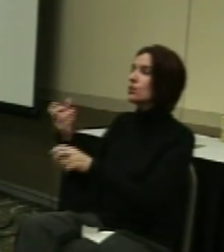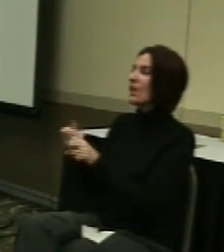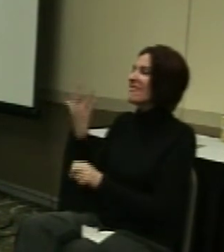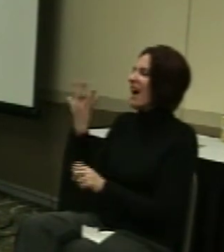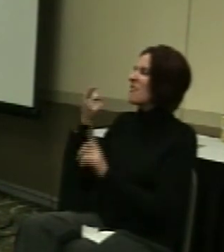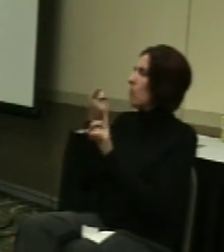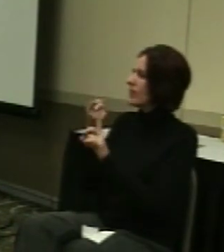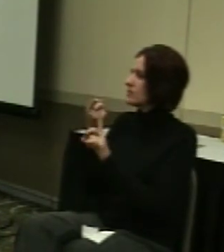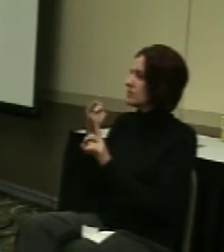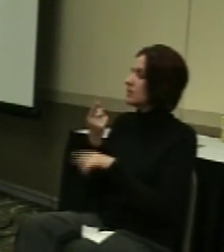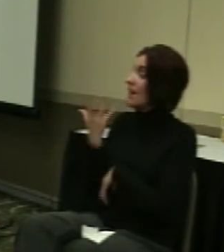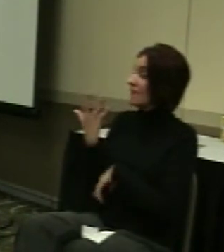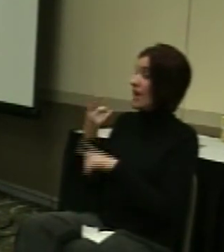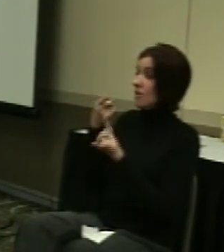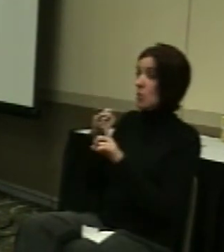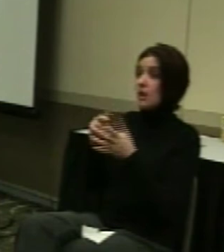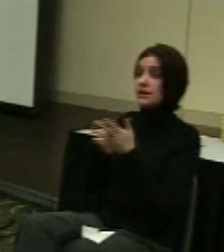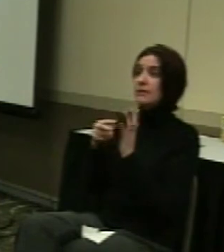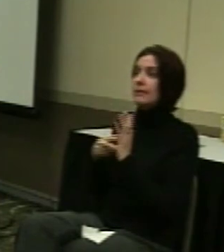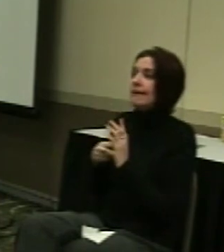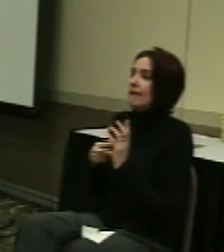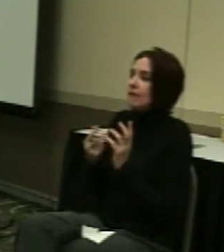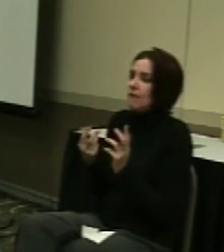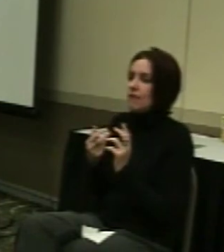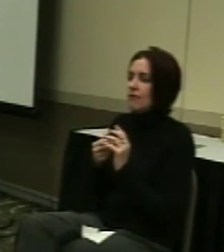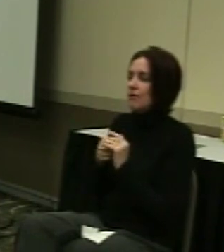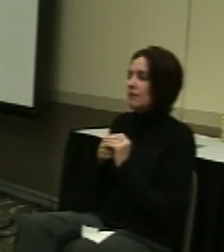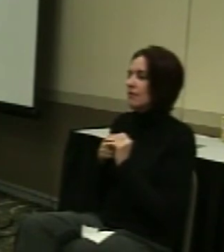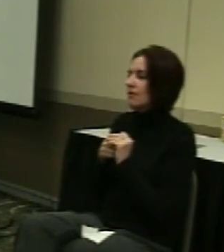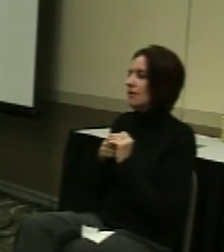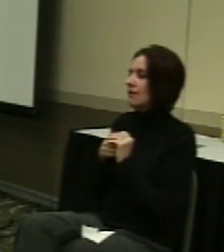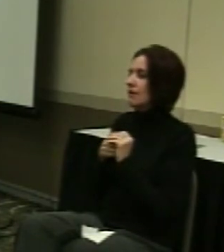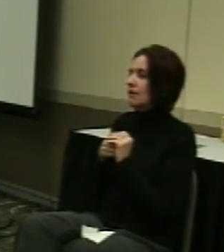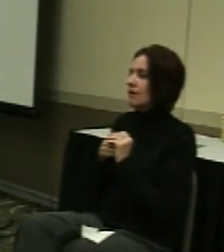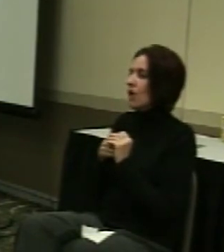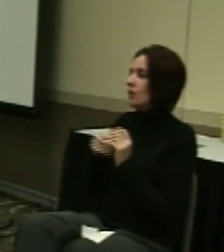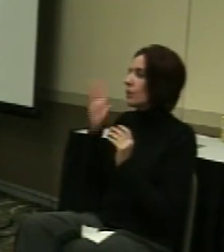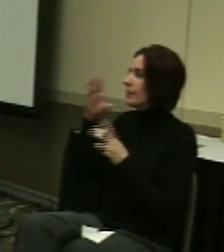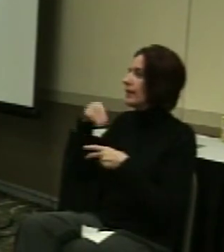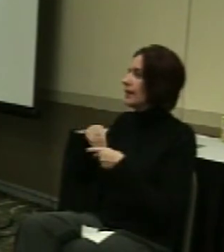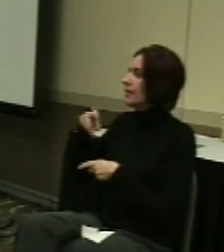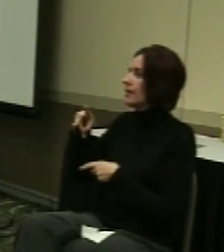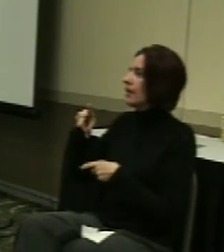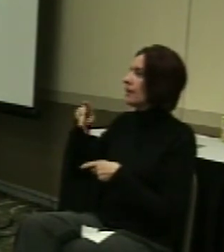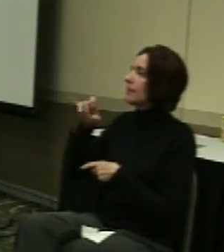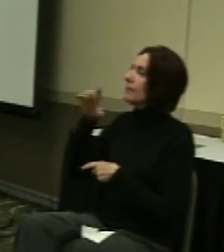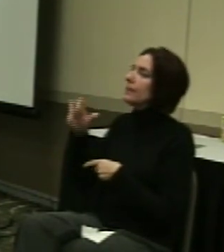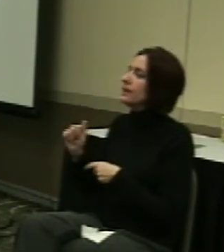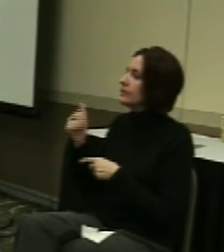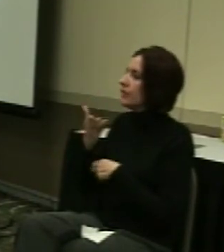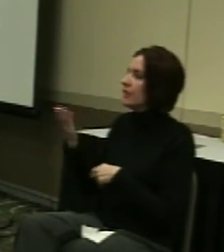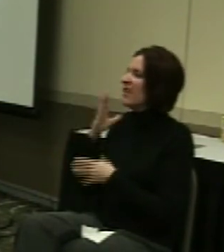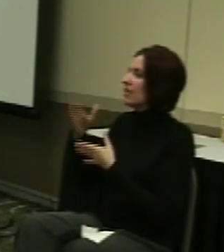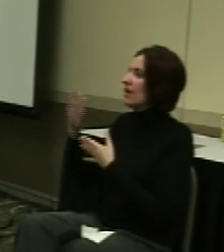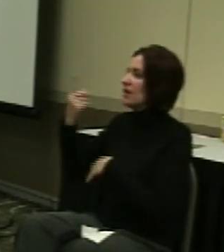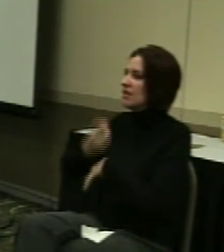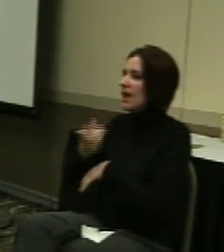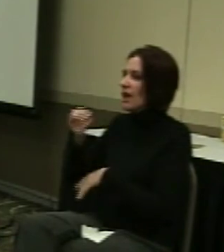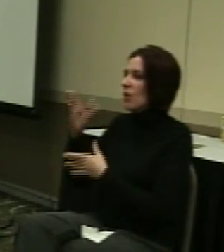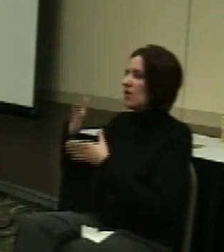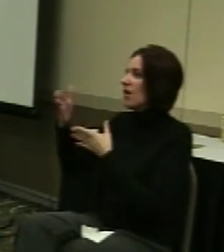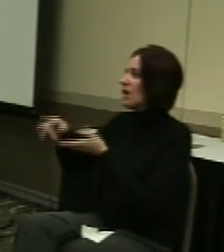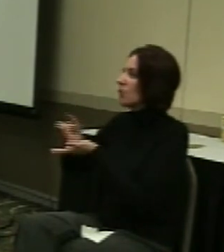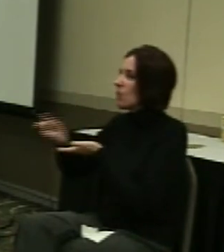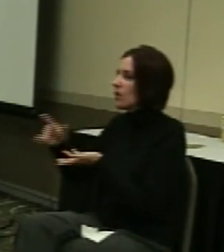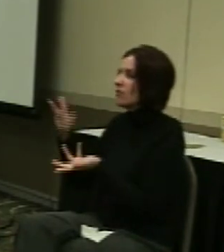mean I'm going to be in the pizza thing, whatever, at the end of the day or whatever it might be at the end of the week or